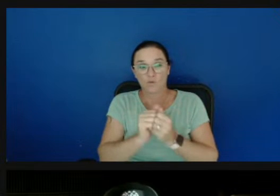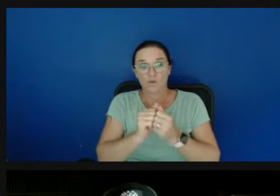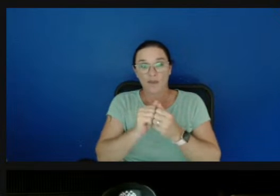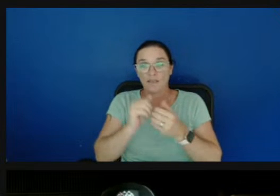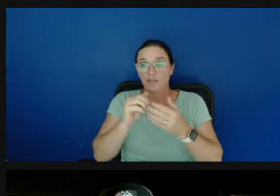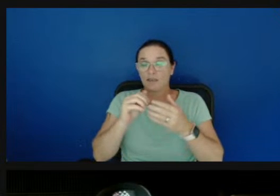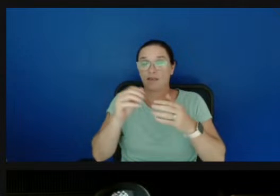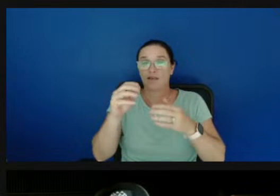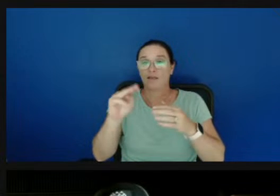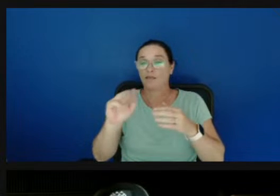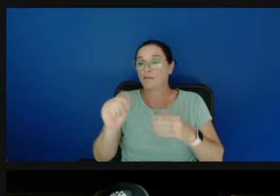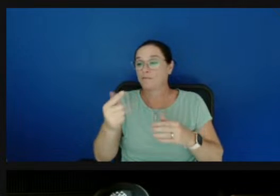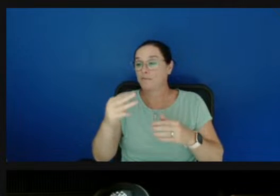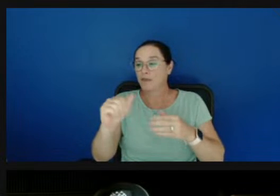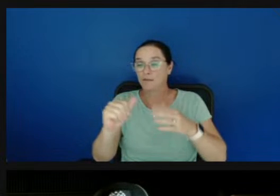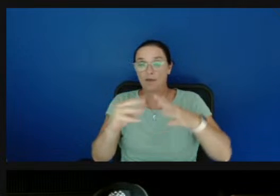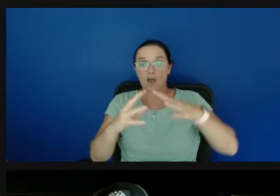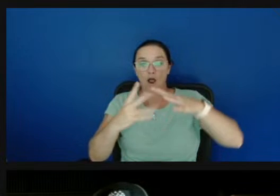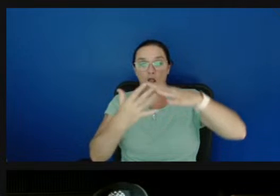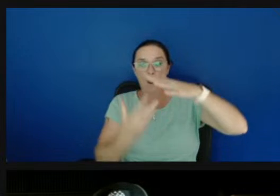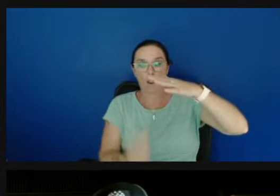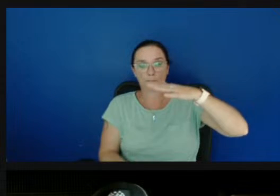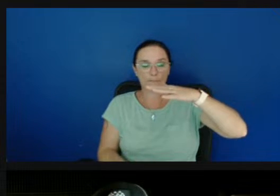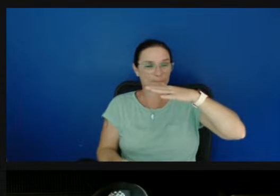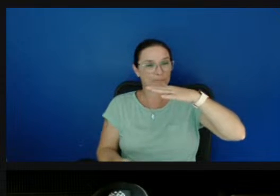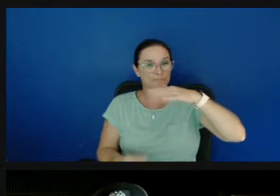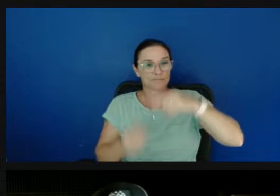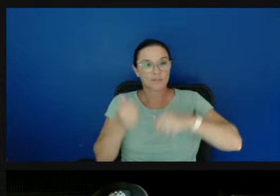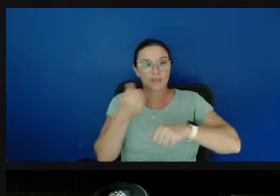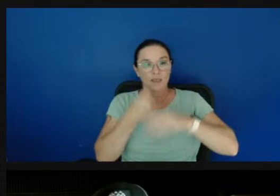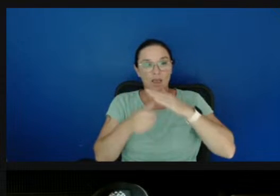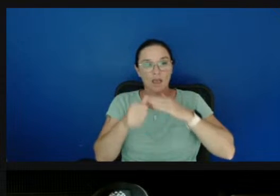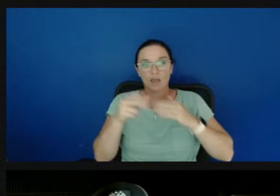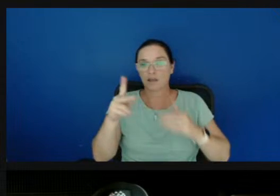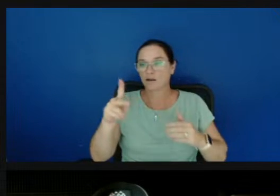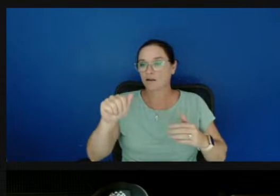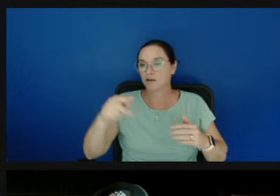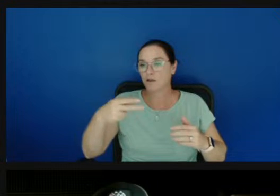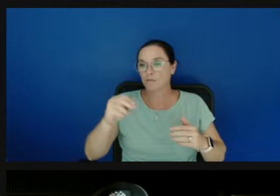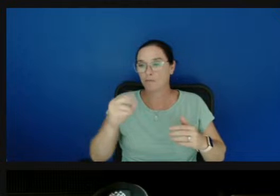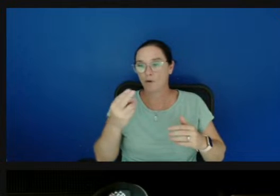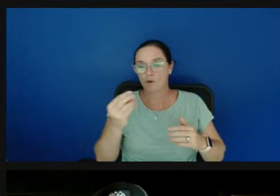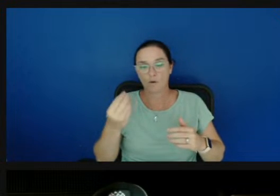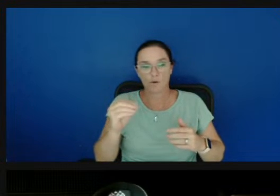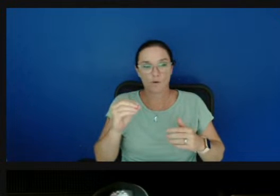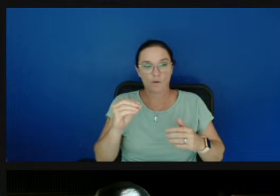out under Kapoho in April, where all the way to the shoreline